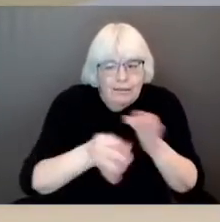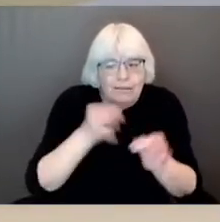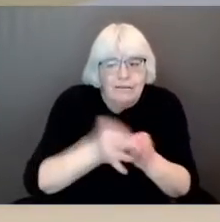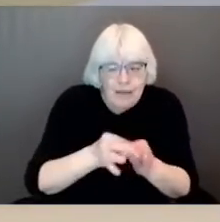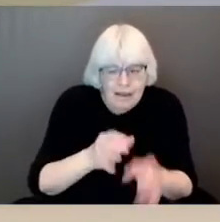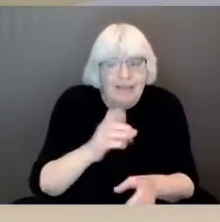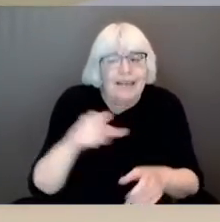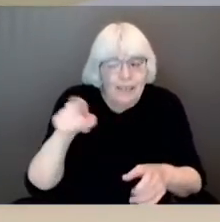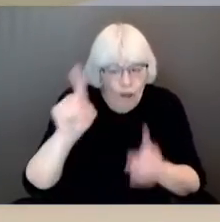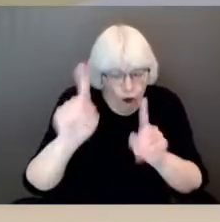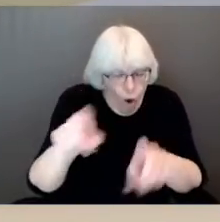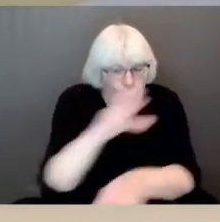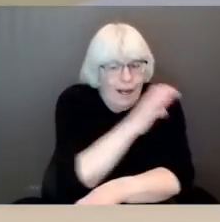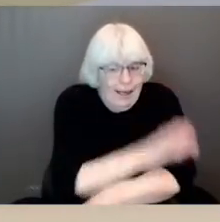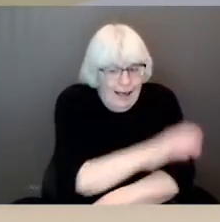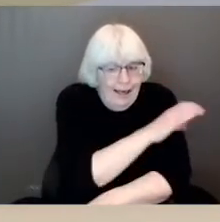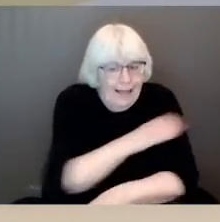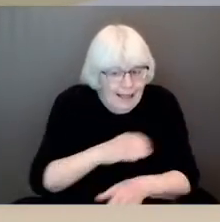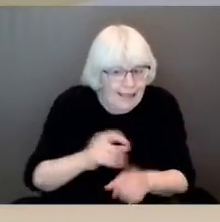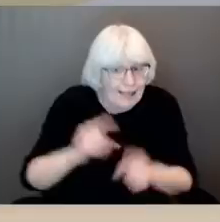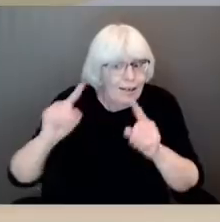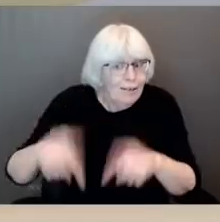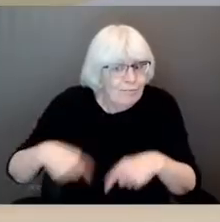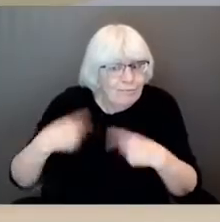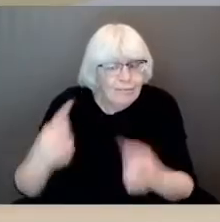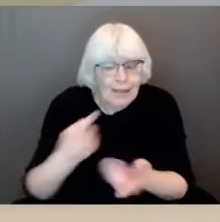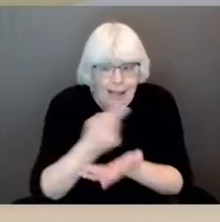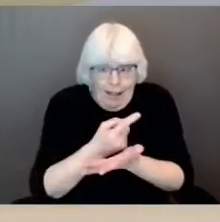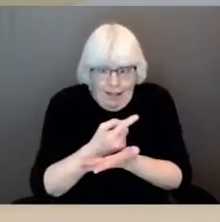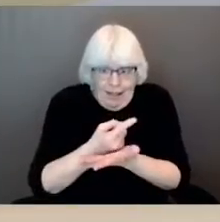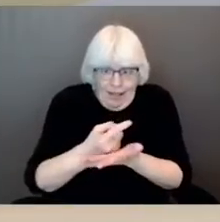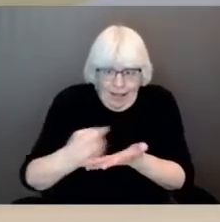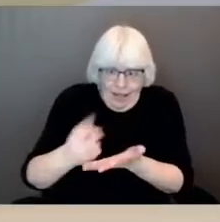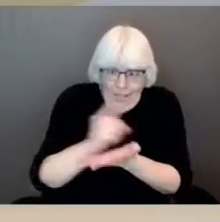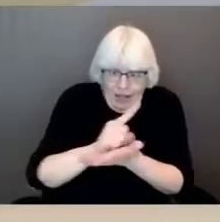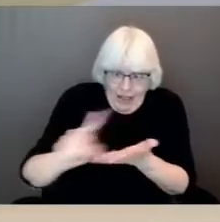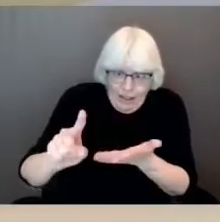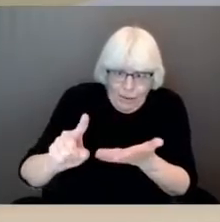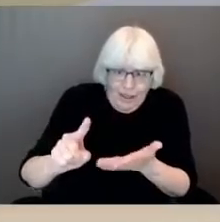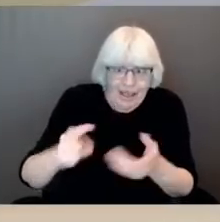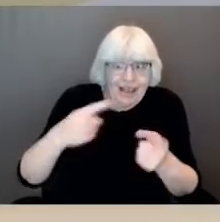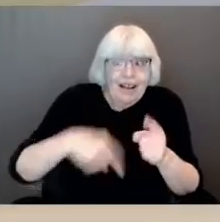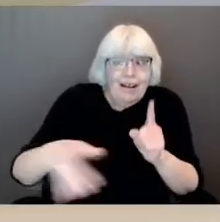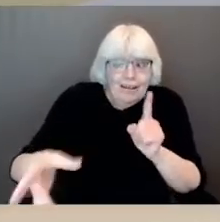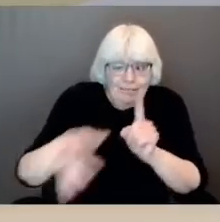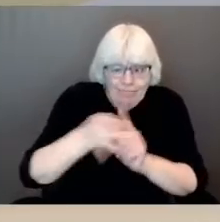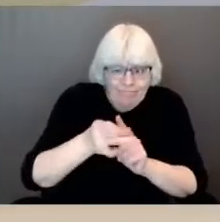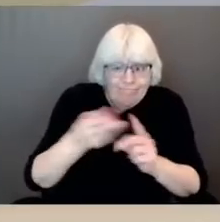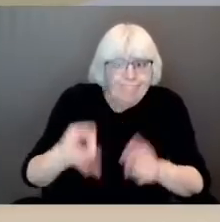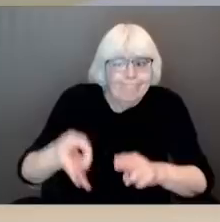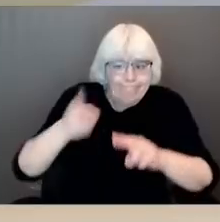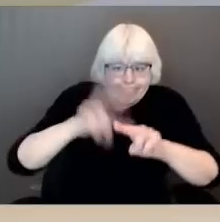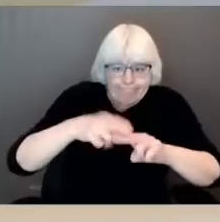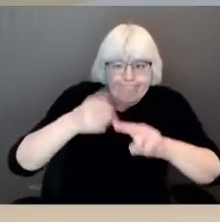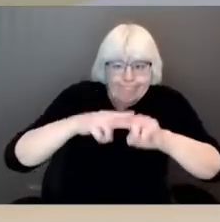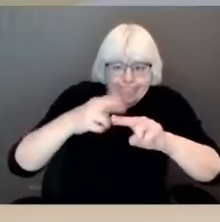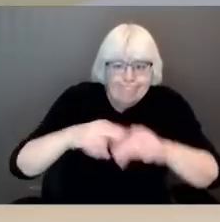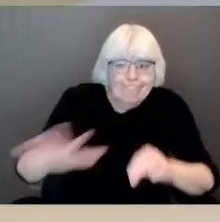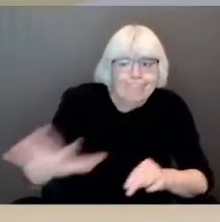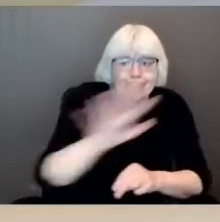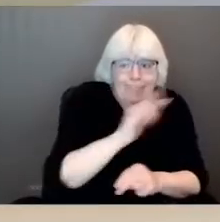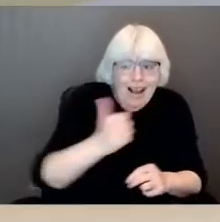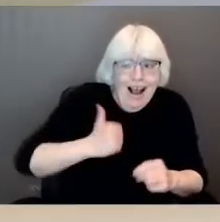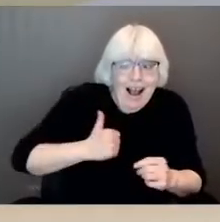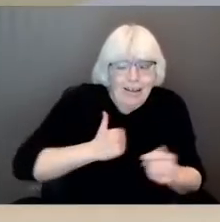In the last week, the number of new cases was up slightly in Canada. Hospitalizations were up 8% and ICU admissions